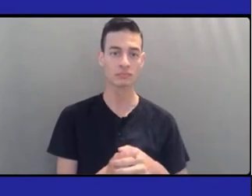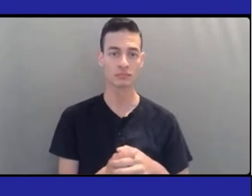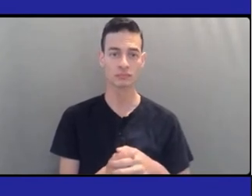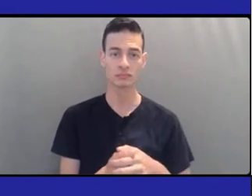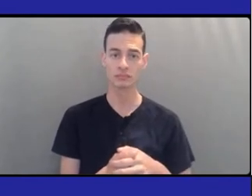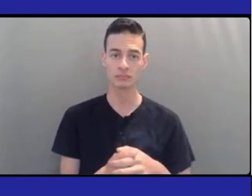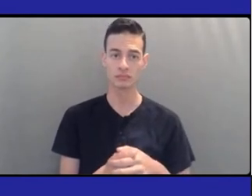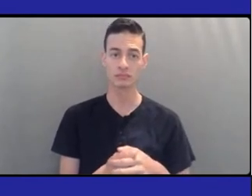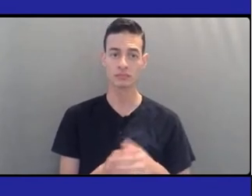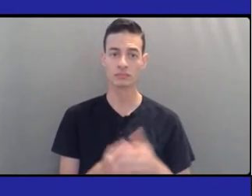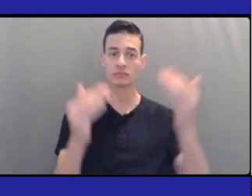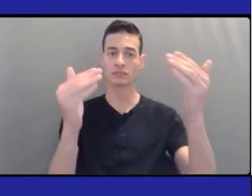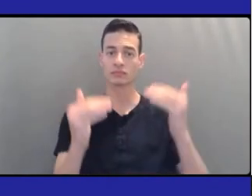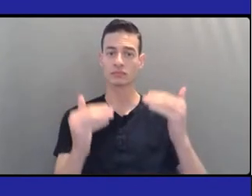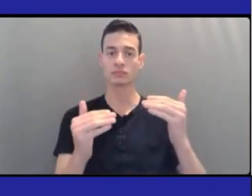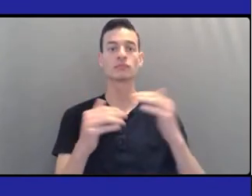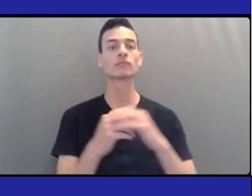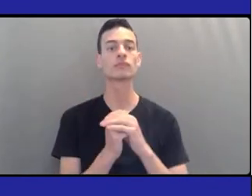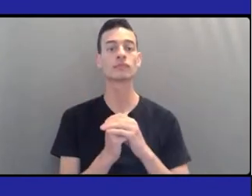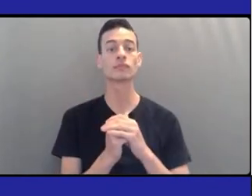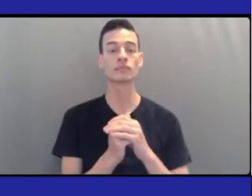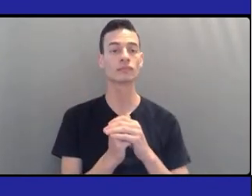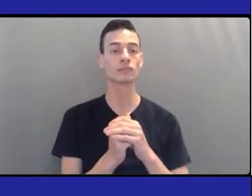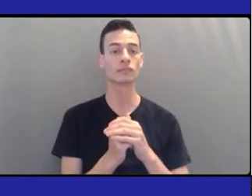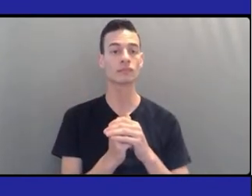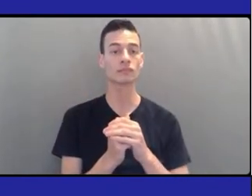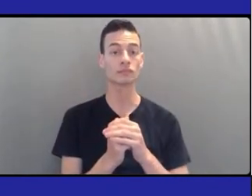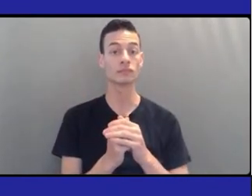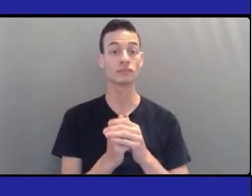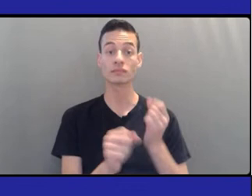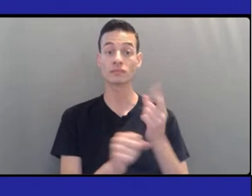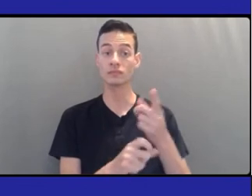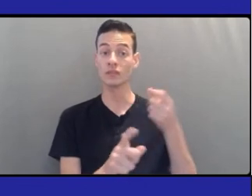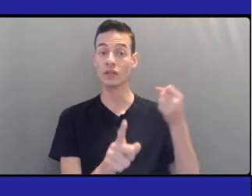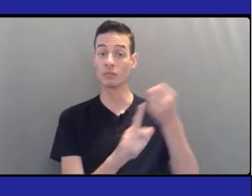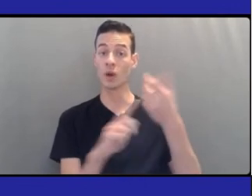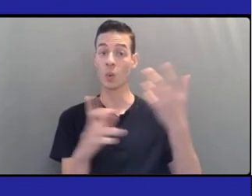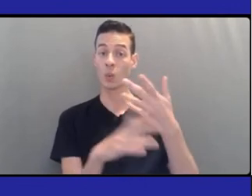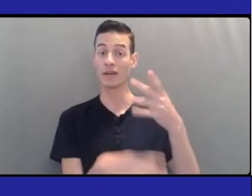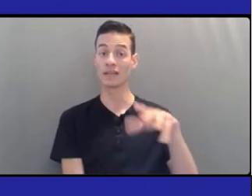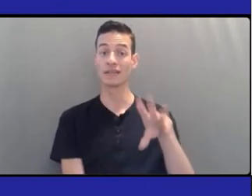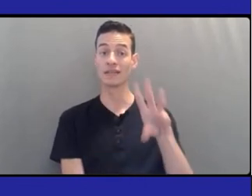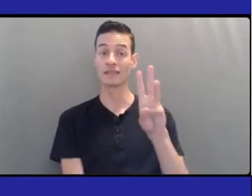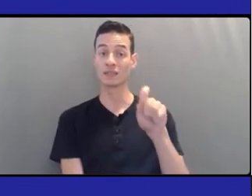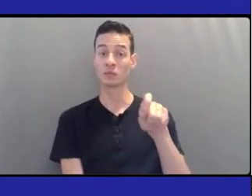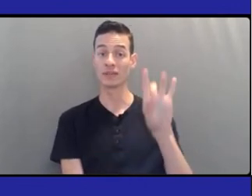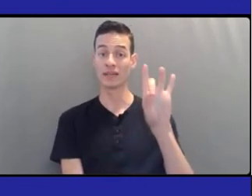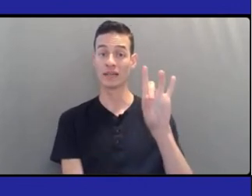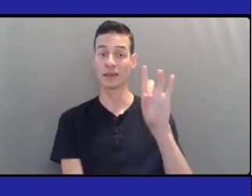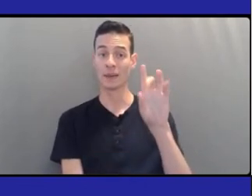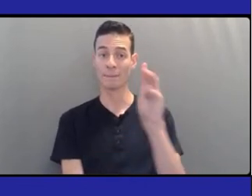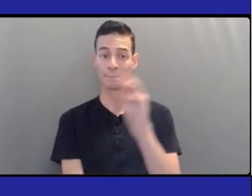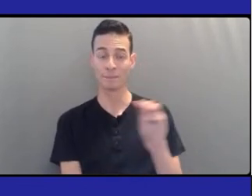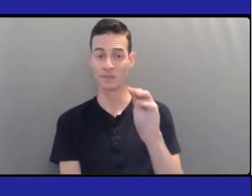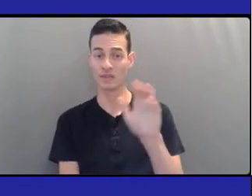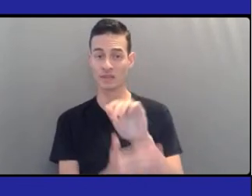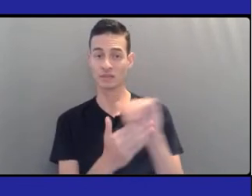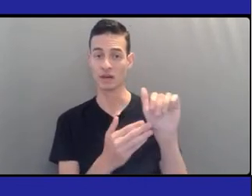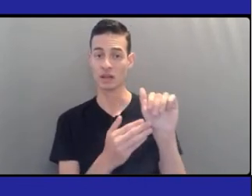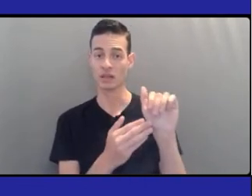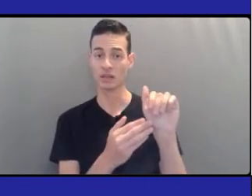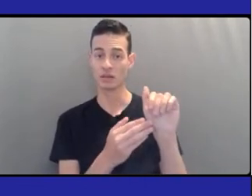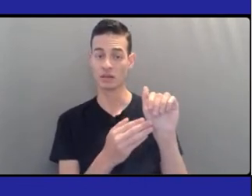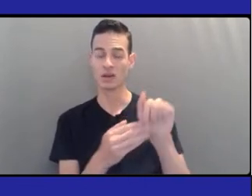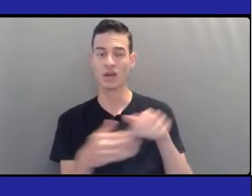The annual net revenue impact per year is estimated at $6.8 million, with a cost of the contract